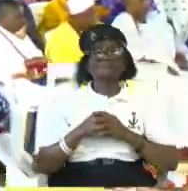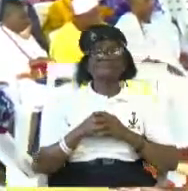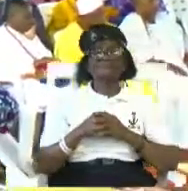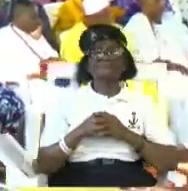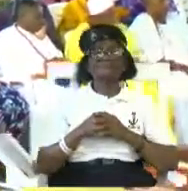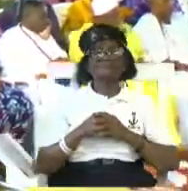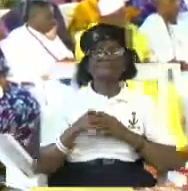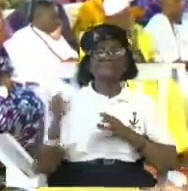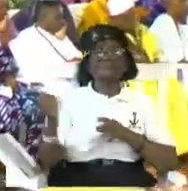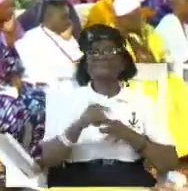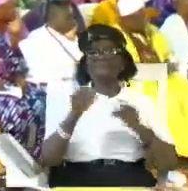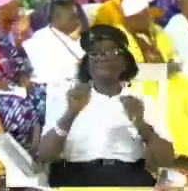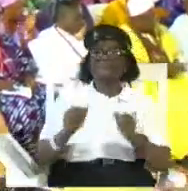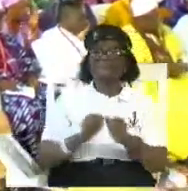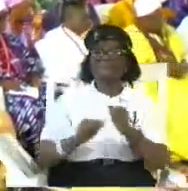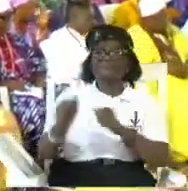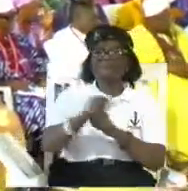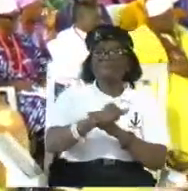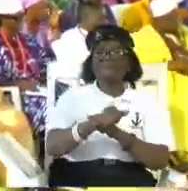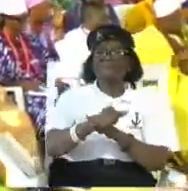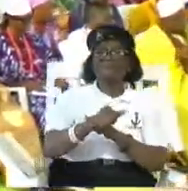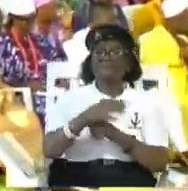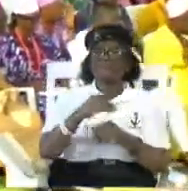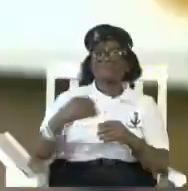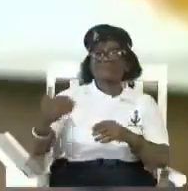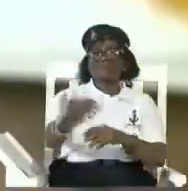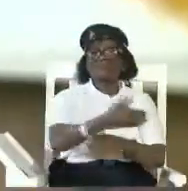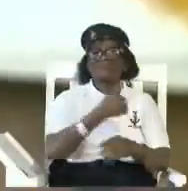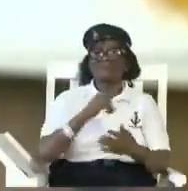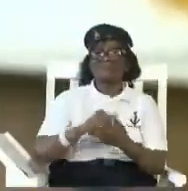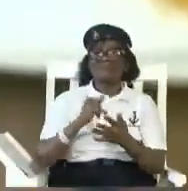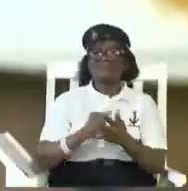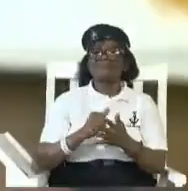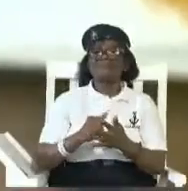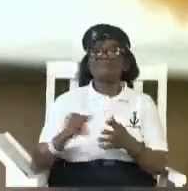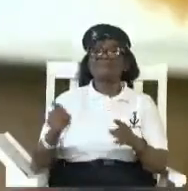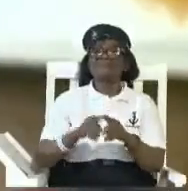You can go ahead and claim it as a prophecy.